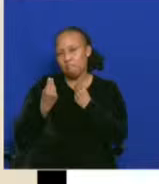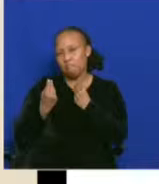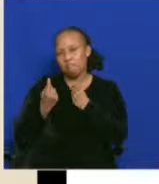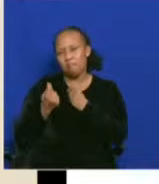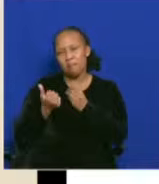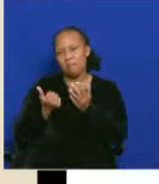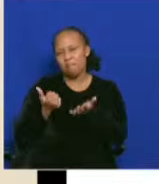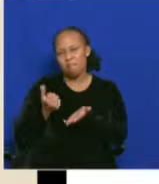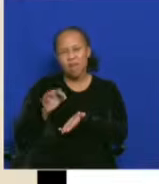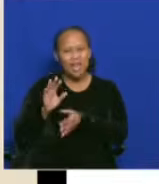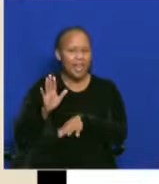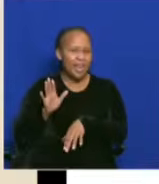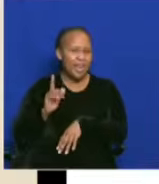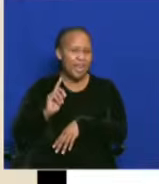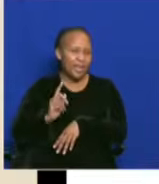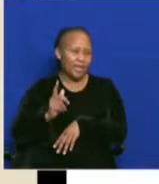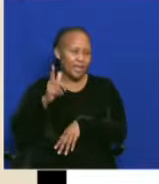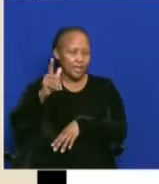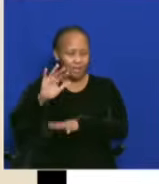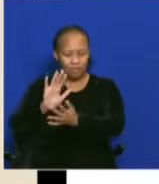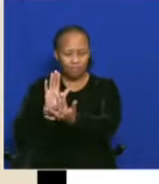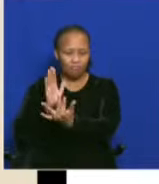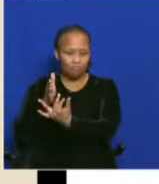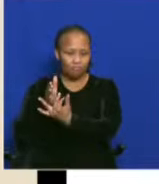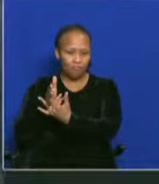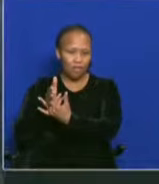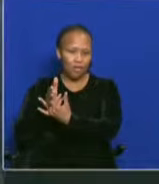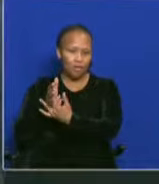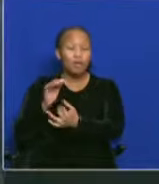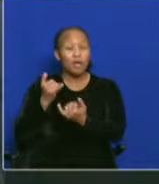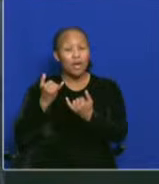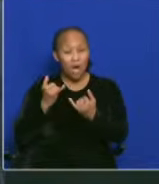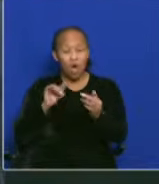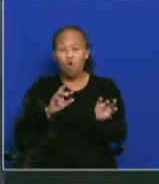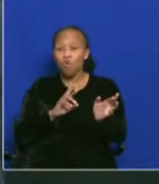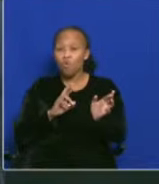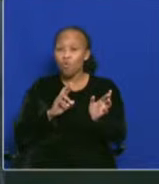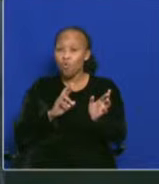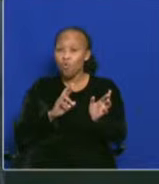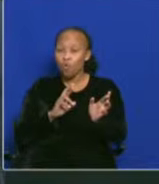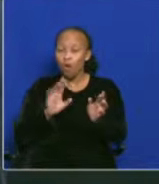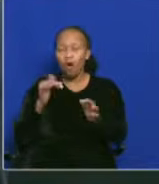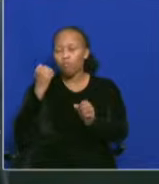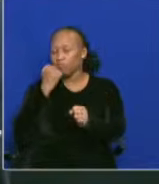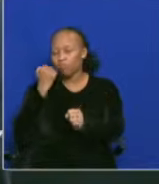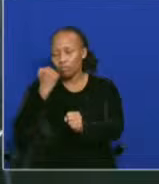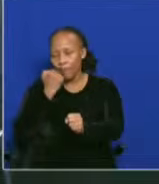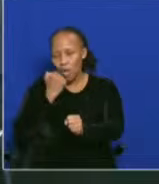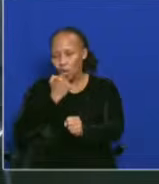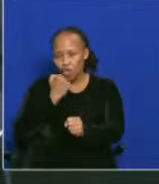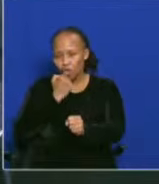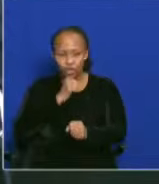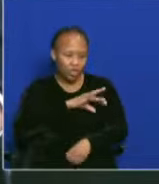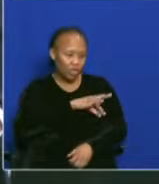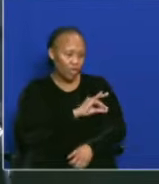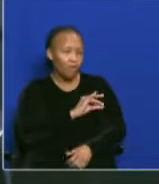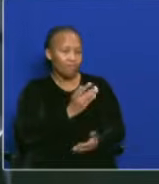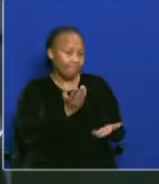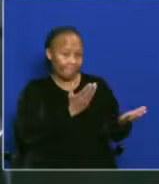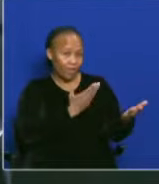and the relevance of this becomes clear with reference to the contract. Apologies, Chair, it's 12:30.